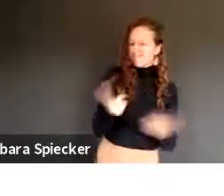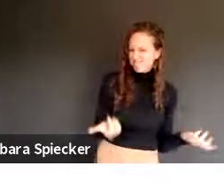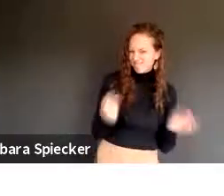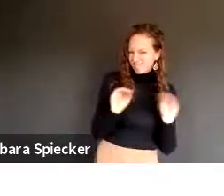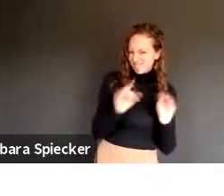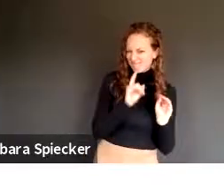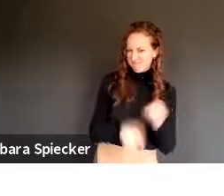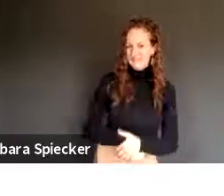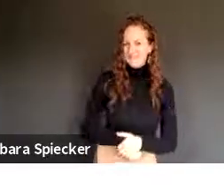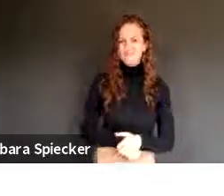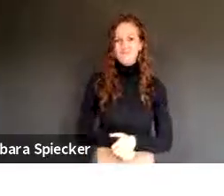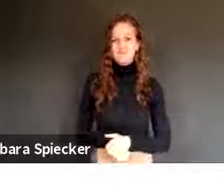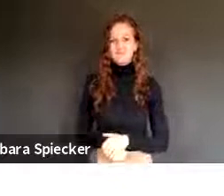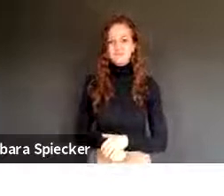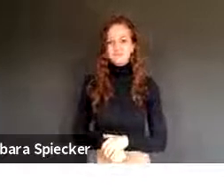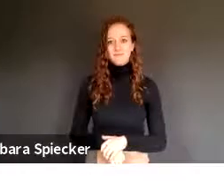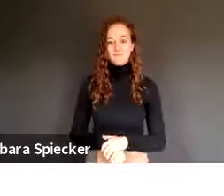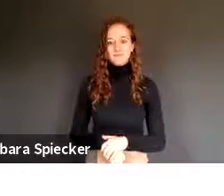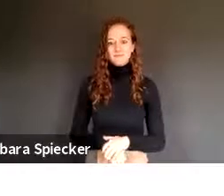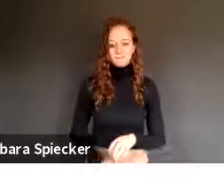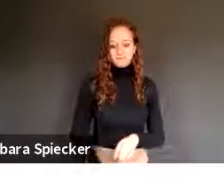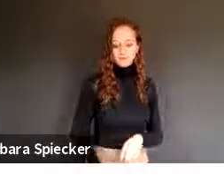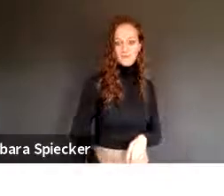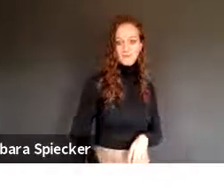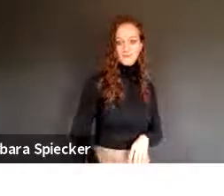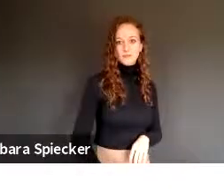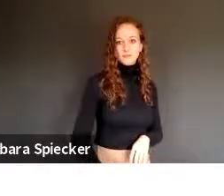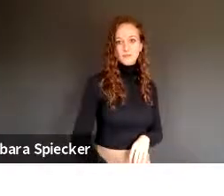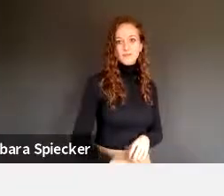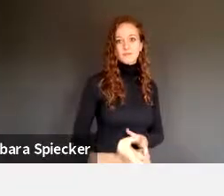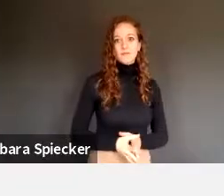or non-significant at Strawberry Hill, the central site.